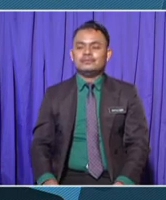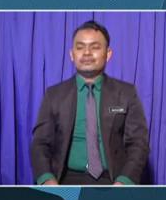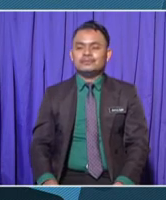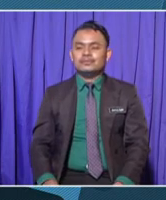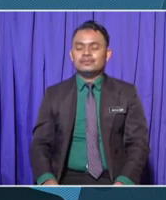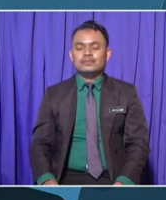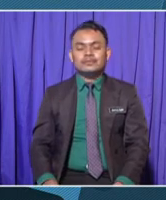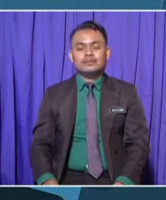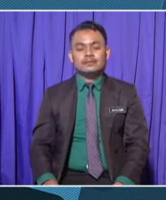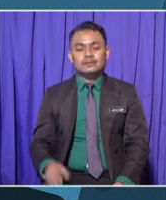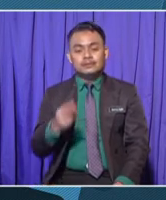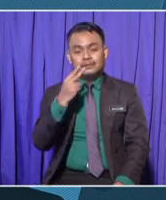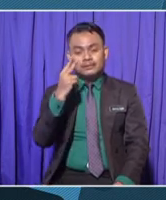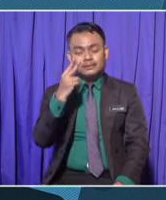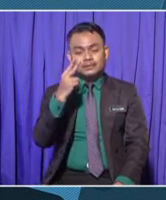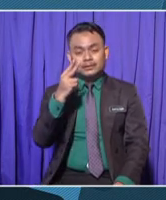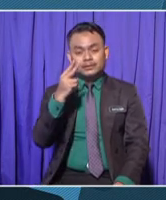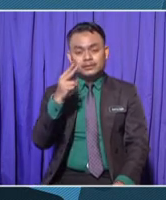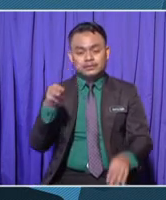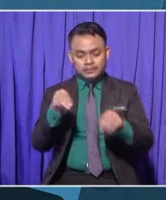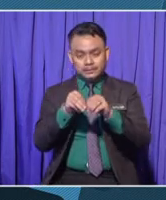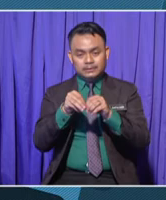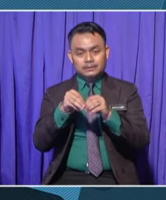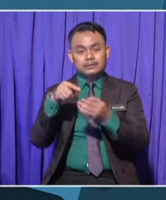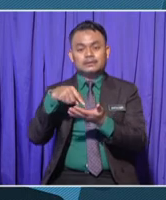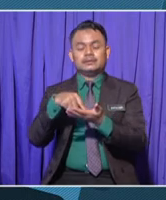Let's take a look at this bar magnet.